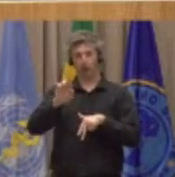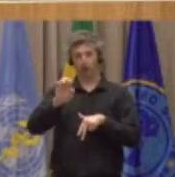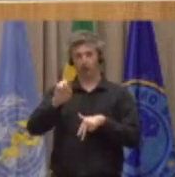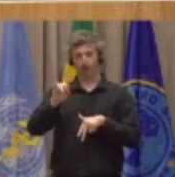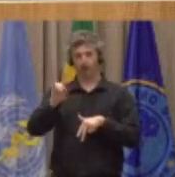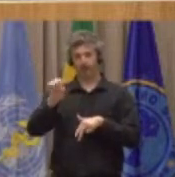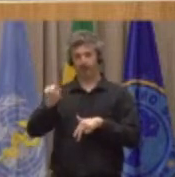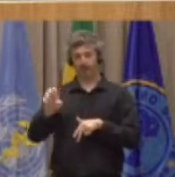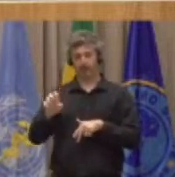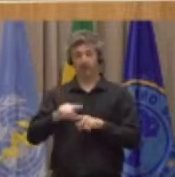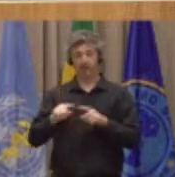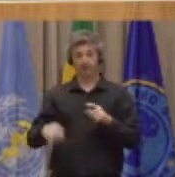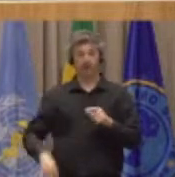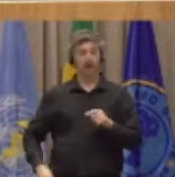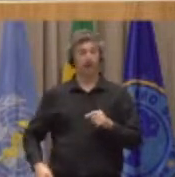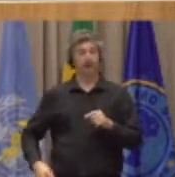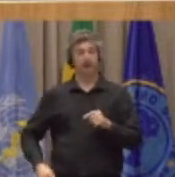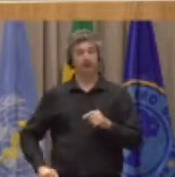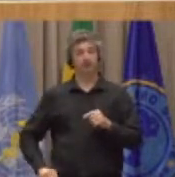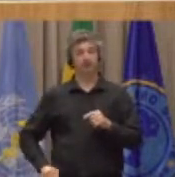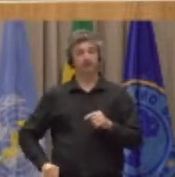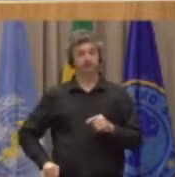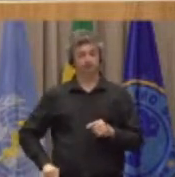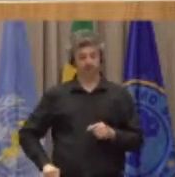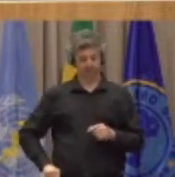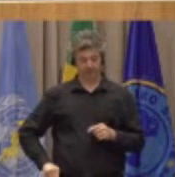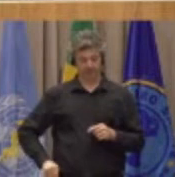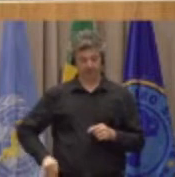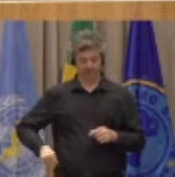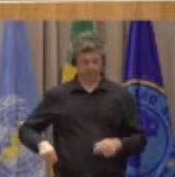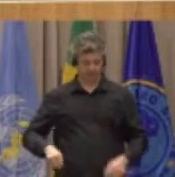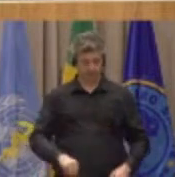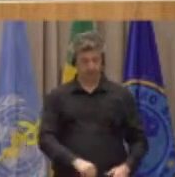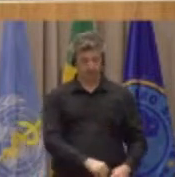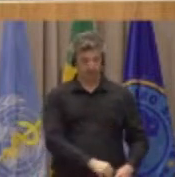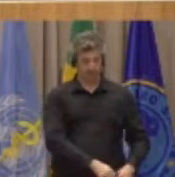adults as patients. When we add